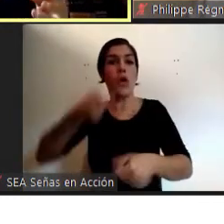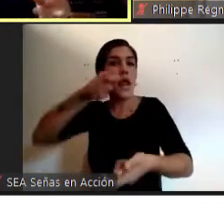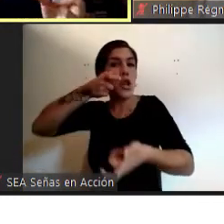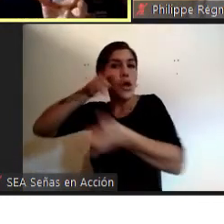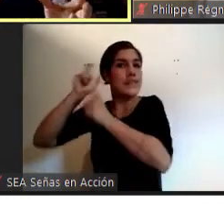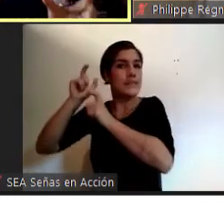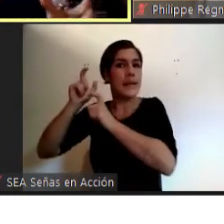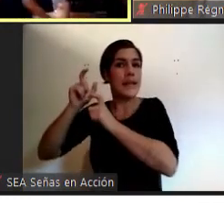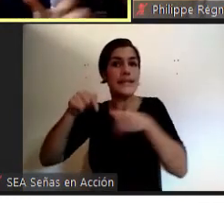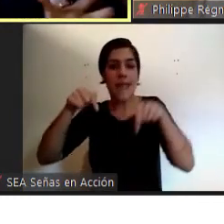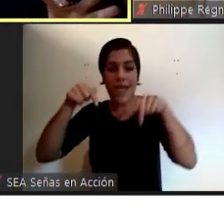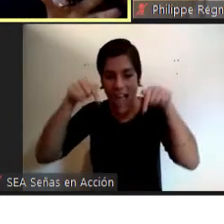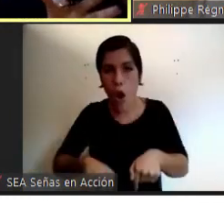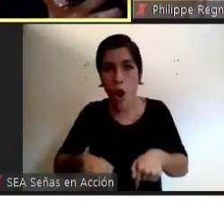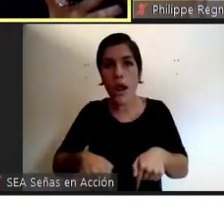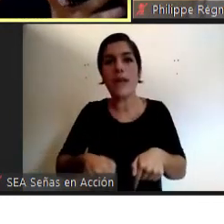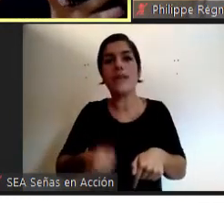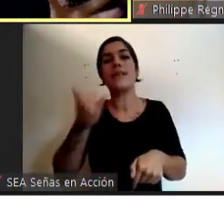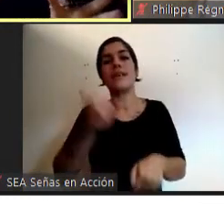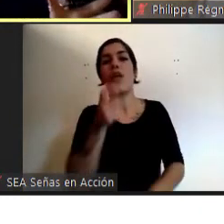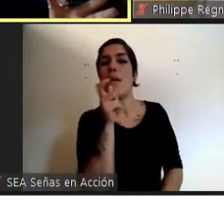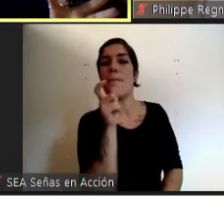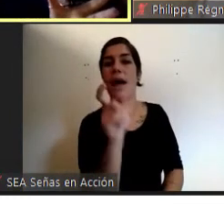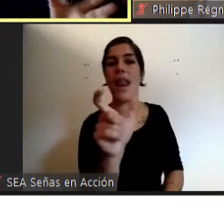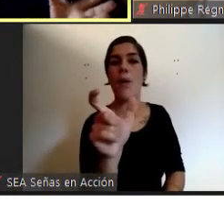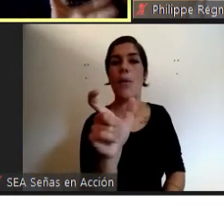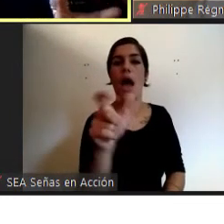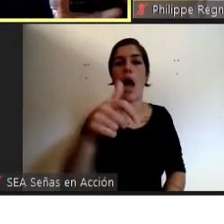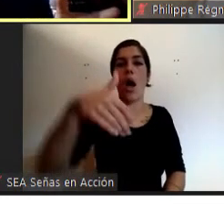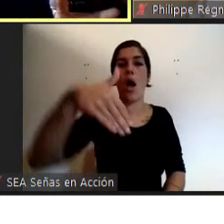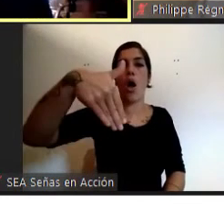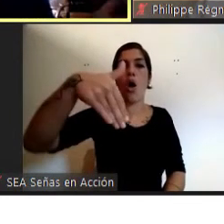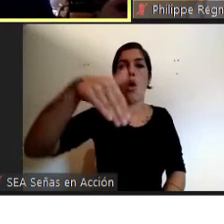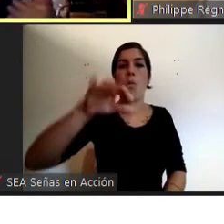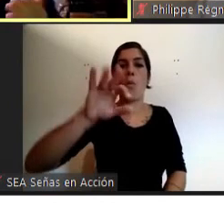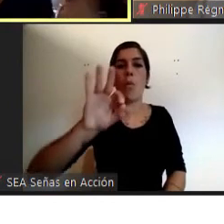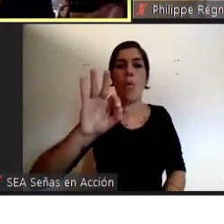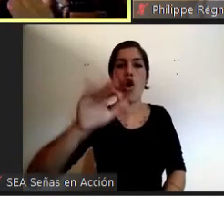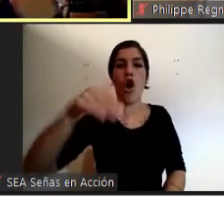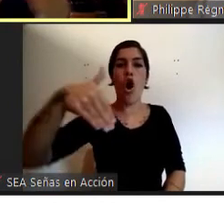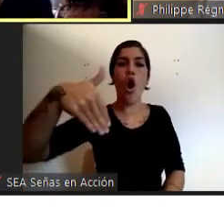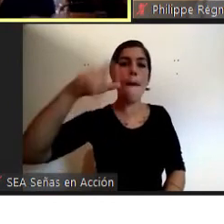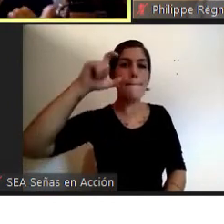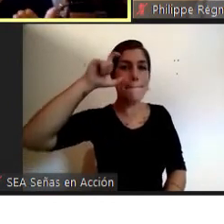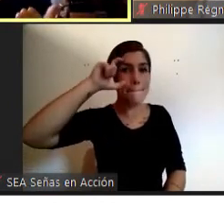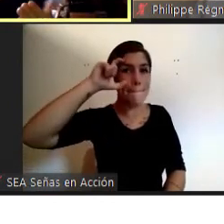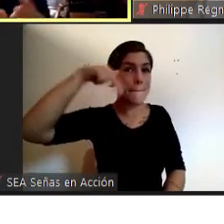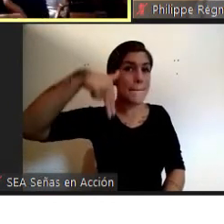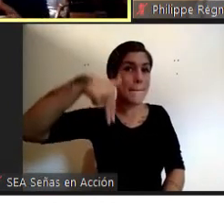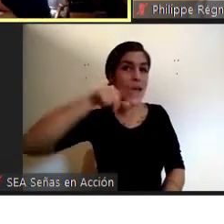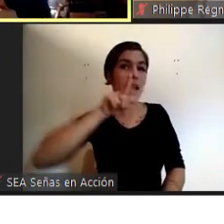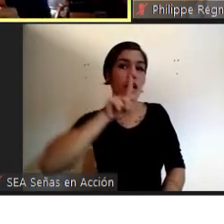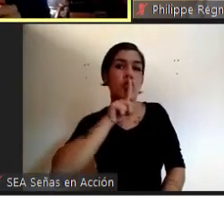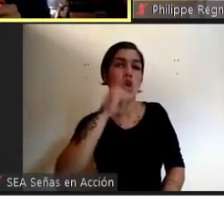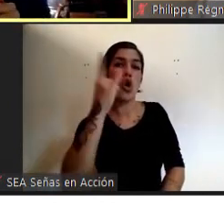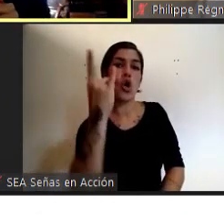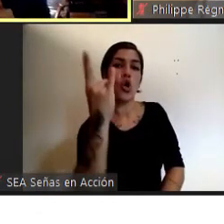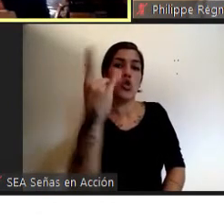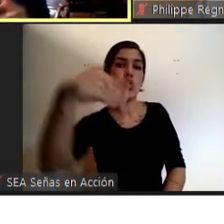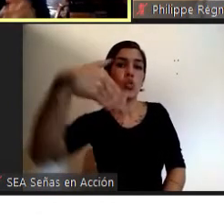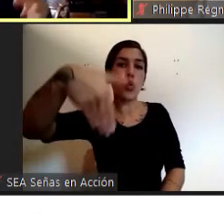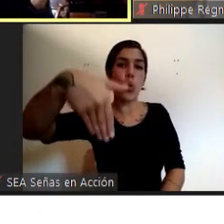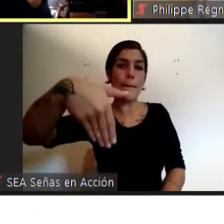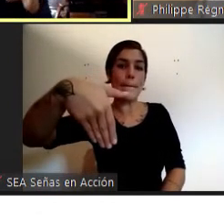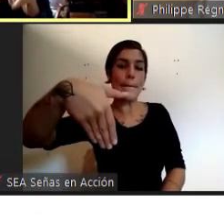English, well, it's actually not English, but in English they call it momentum, this bringing together of energies, so